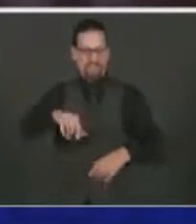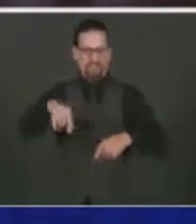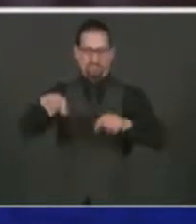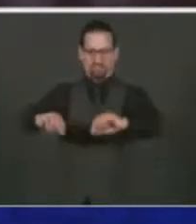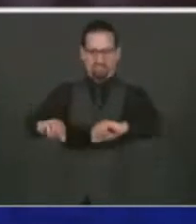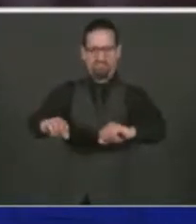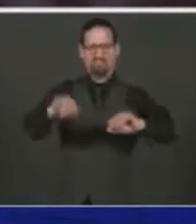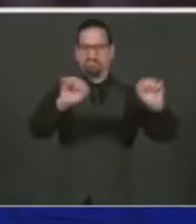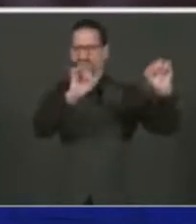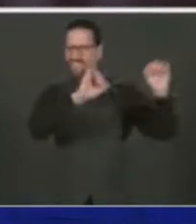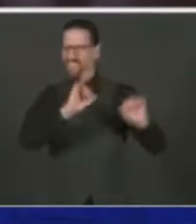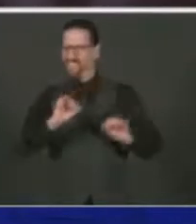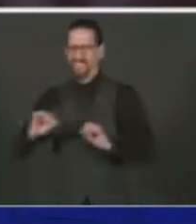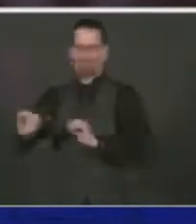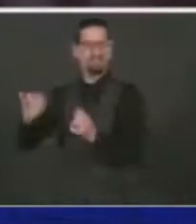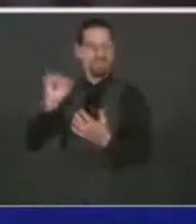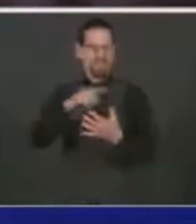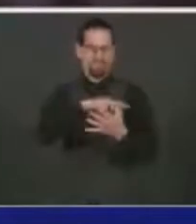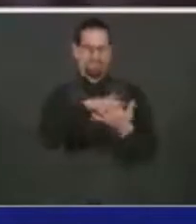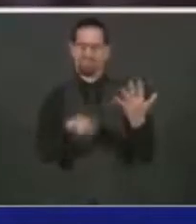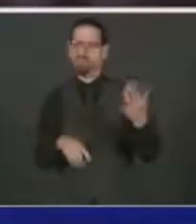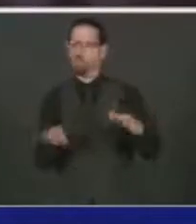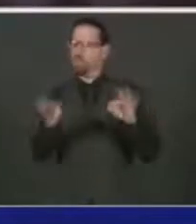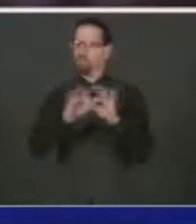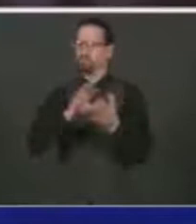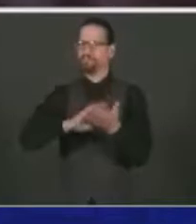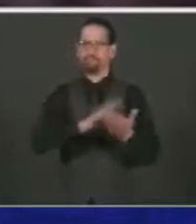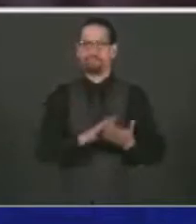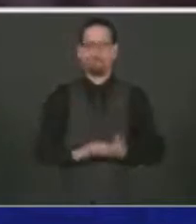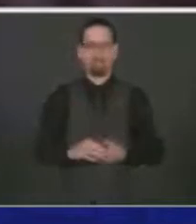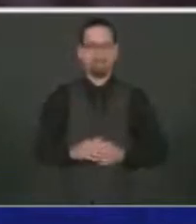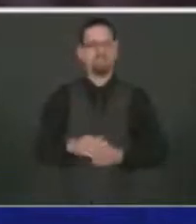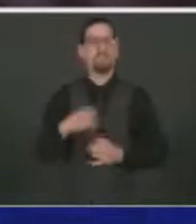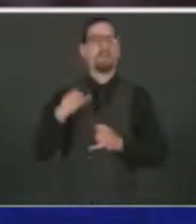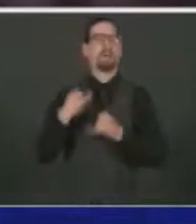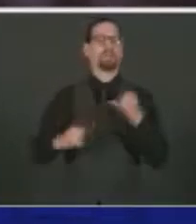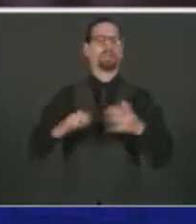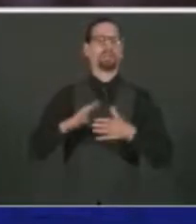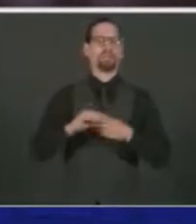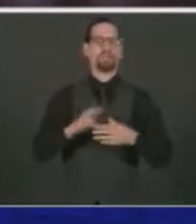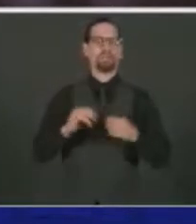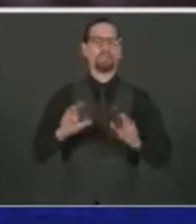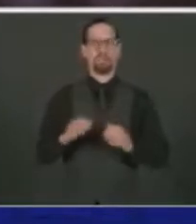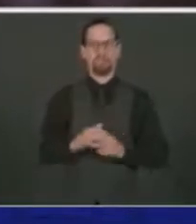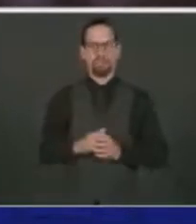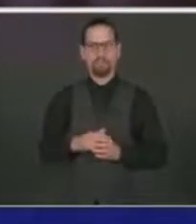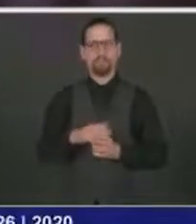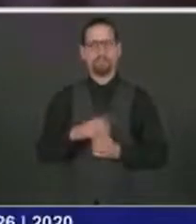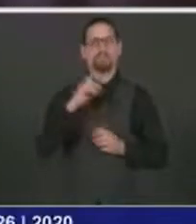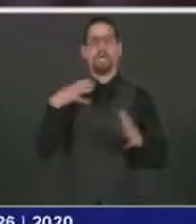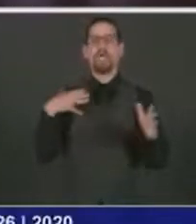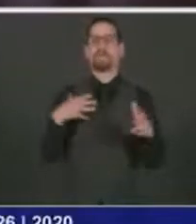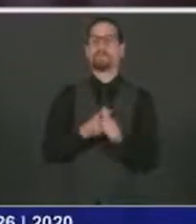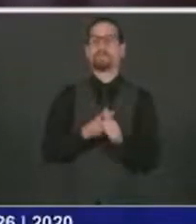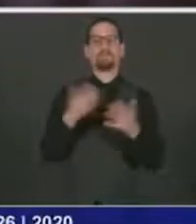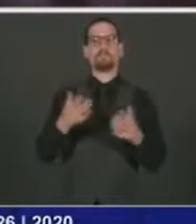Lastly, I want to give one quick update on the situation at the vet's home.